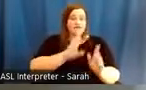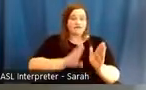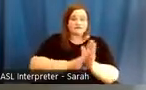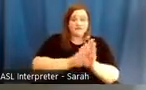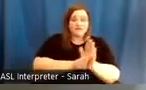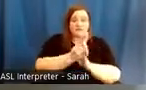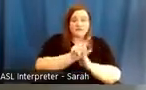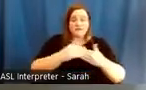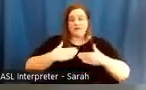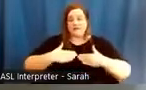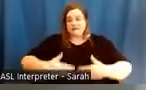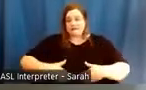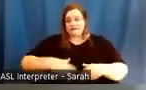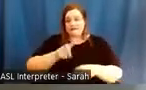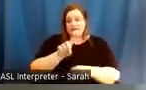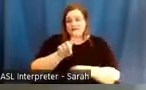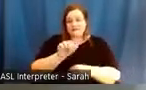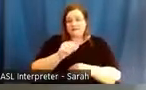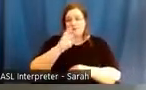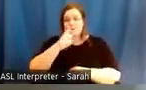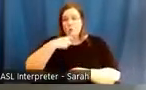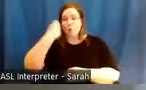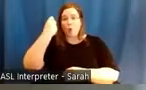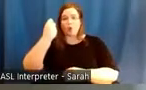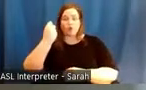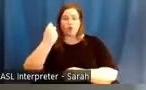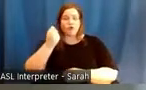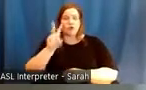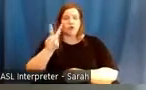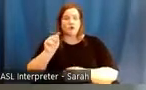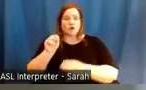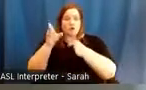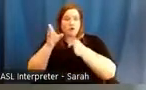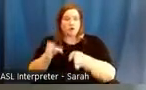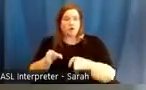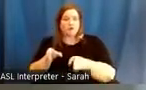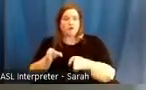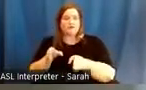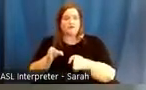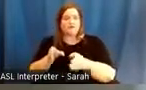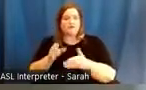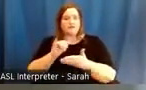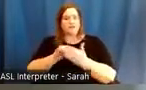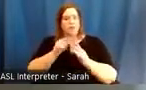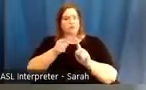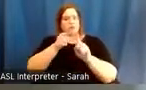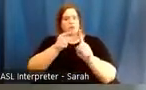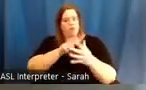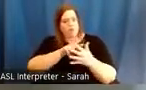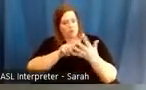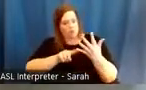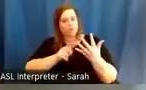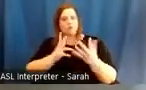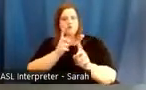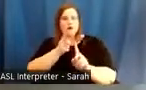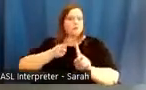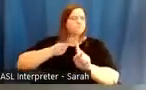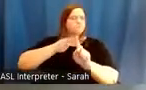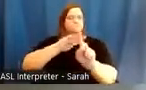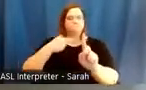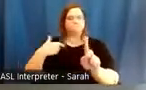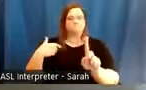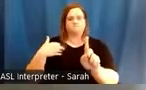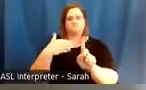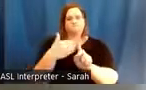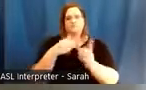physical disabilities, older Vermonters, those are the goals that we want to strive for in this